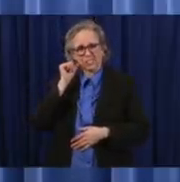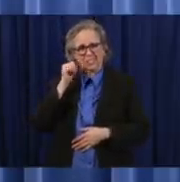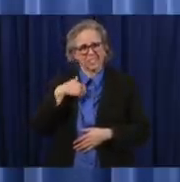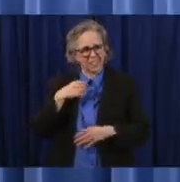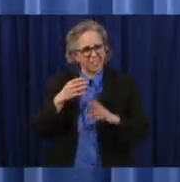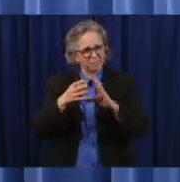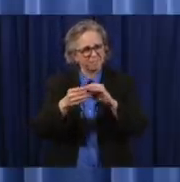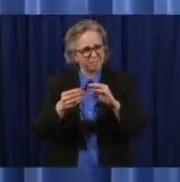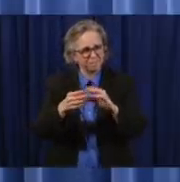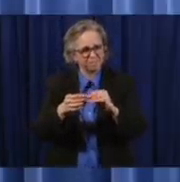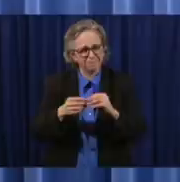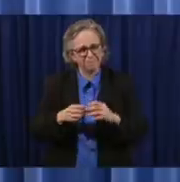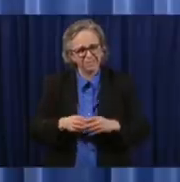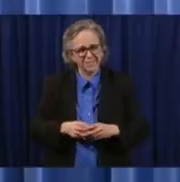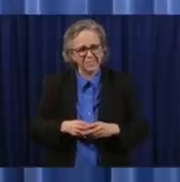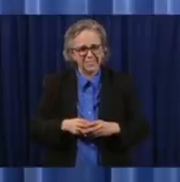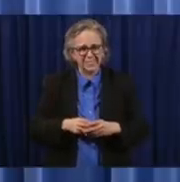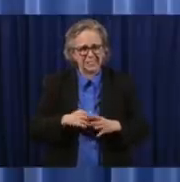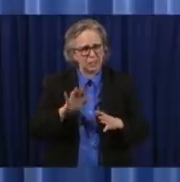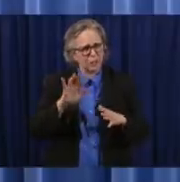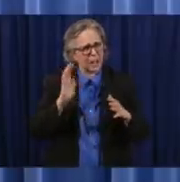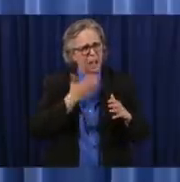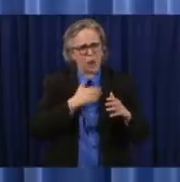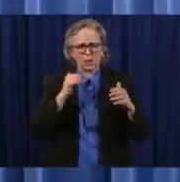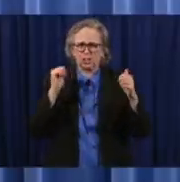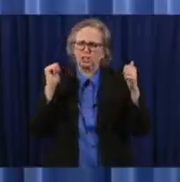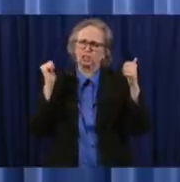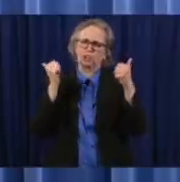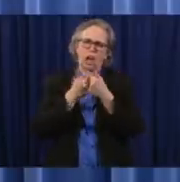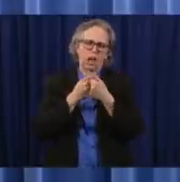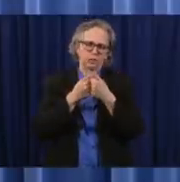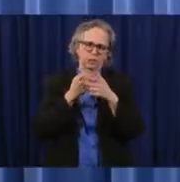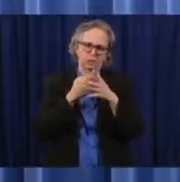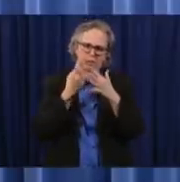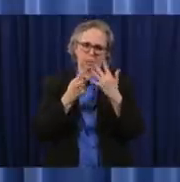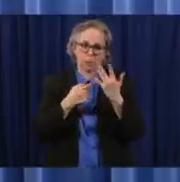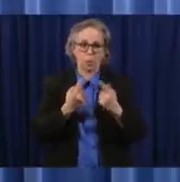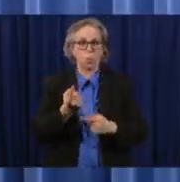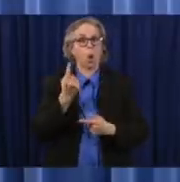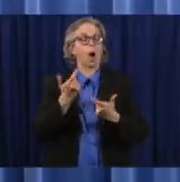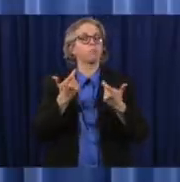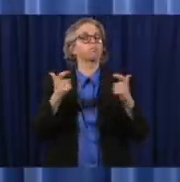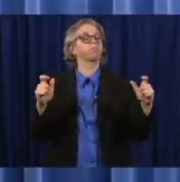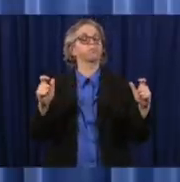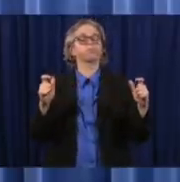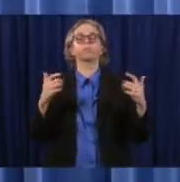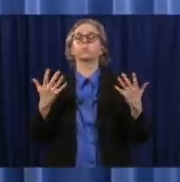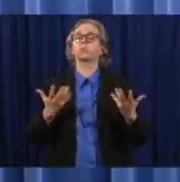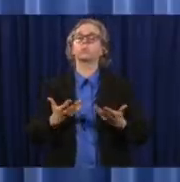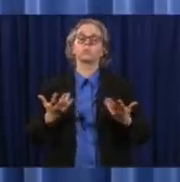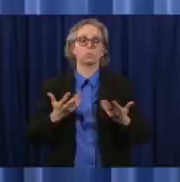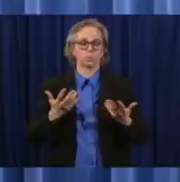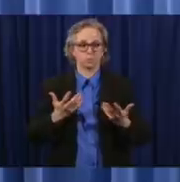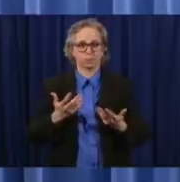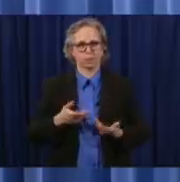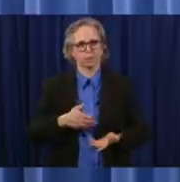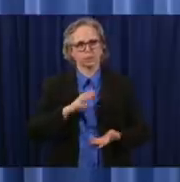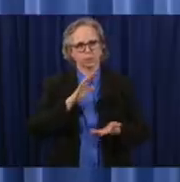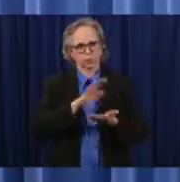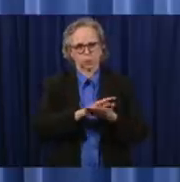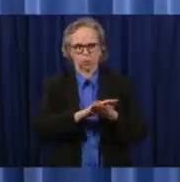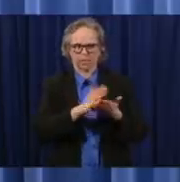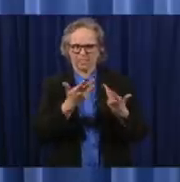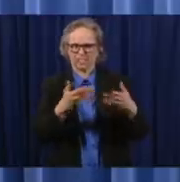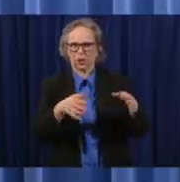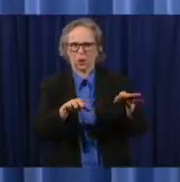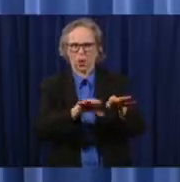for a couple reasons. But one reason is that we closed down the schools and the child care.